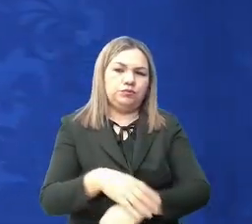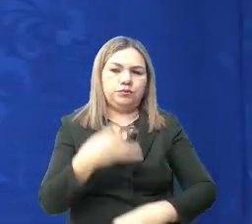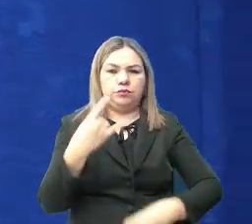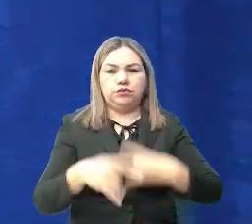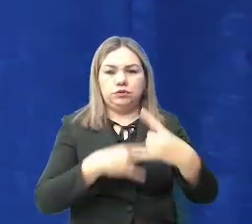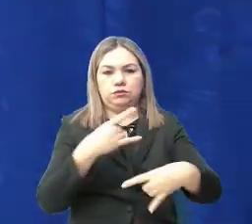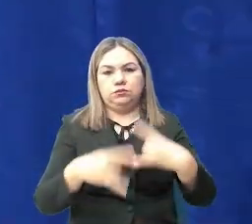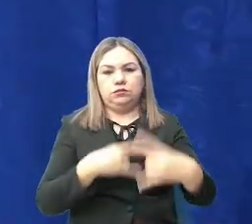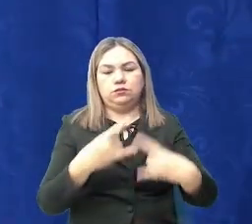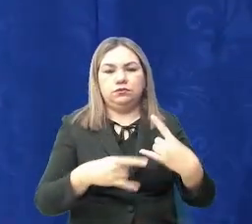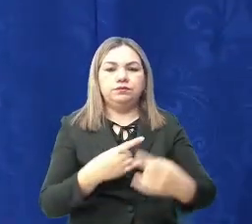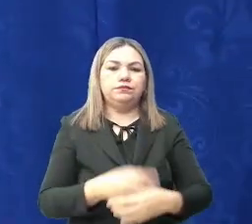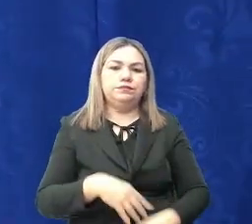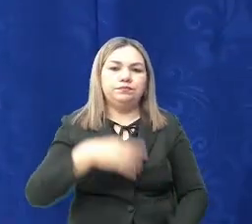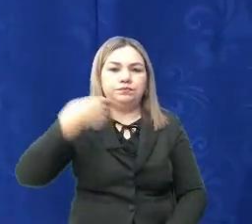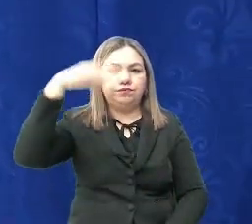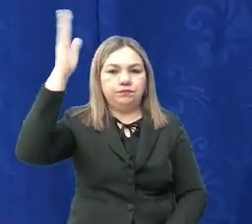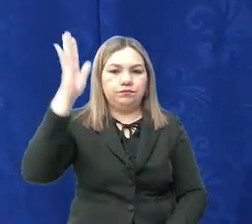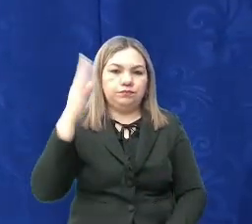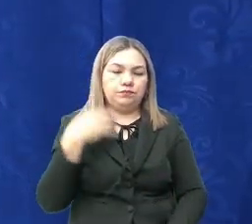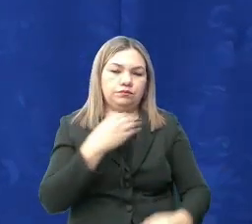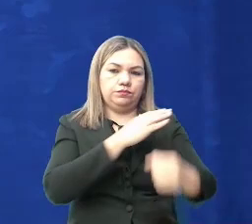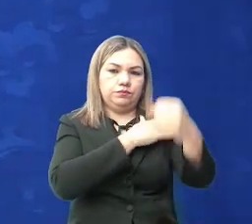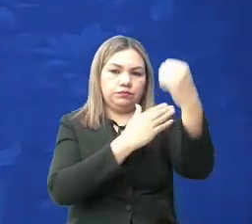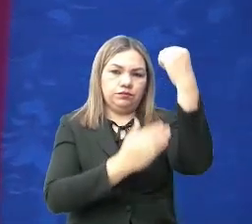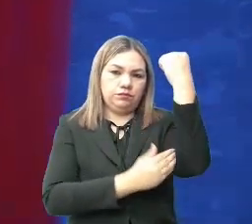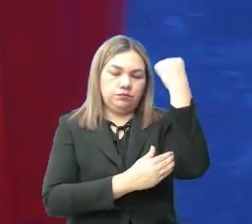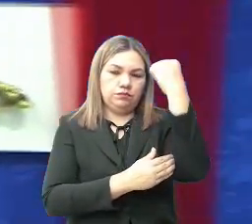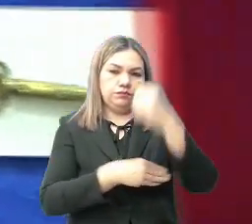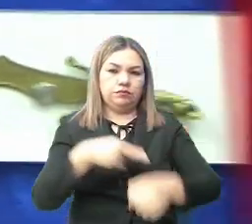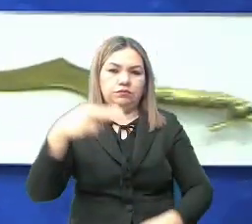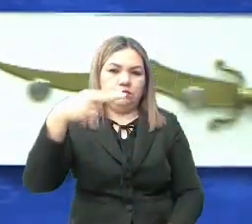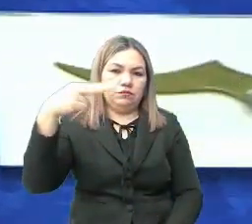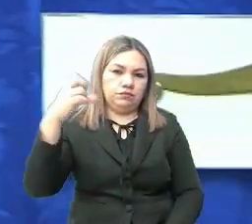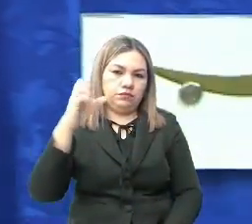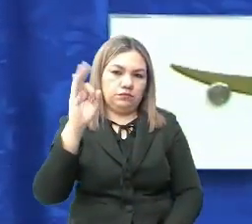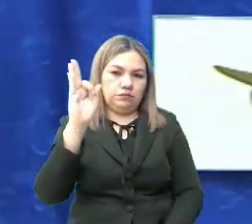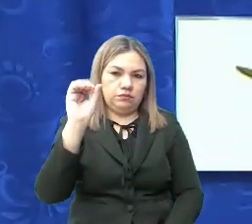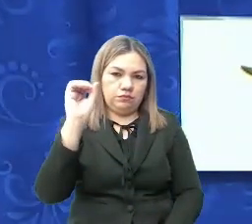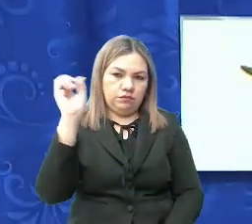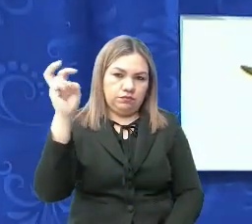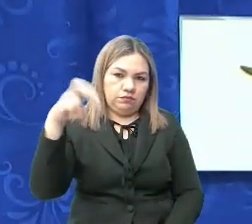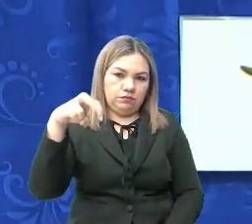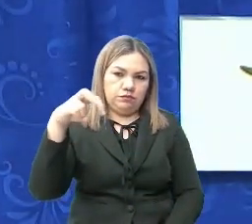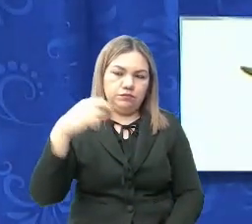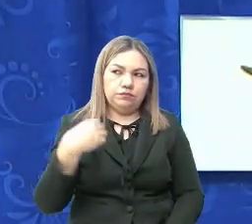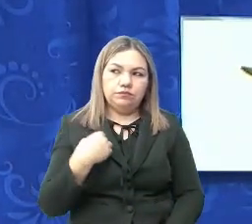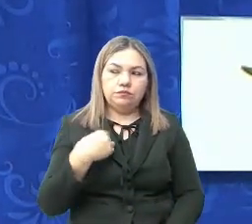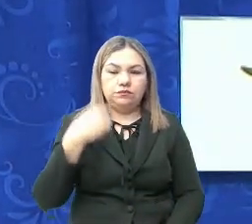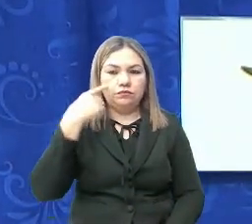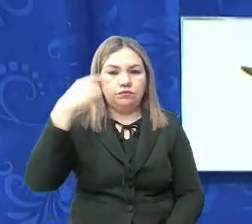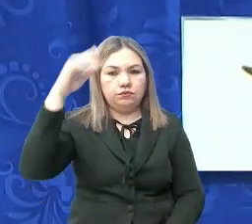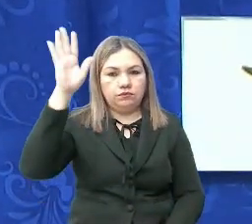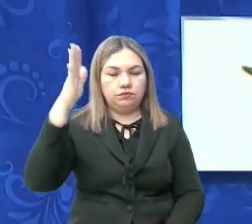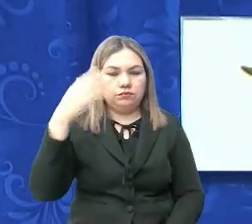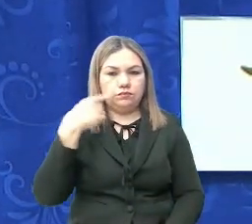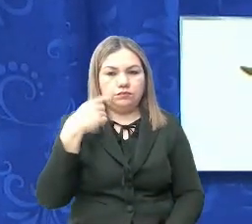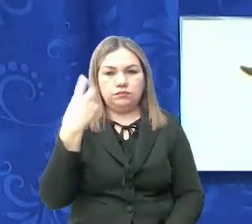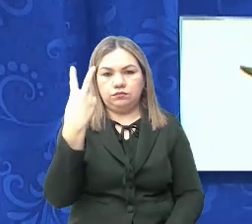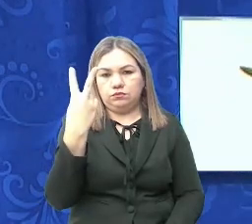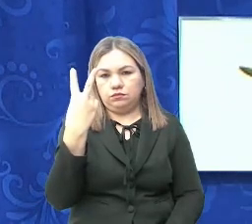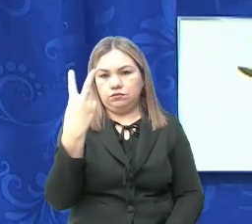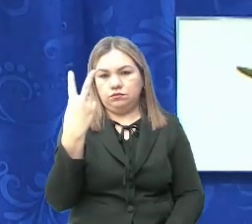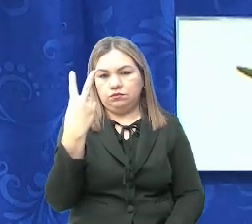it says that's permissive will of God. When men determine to have the Lord